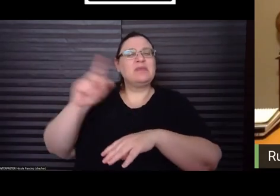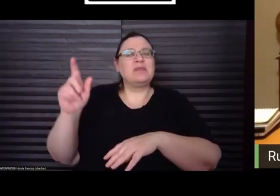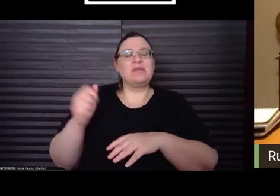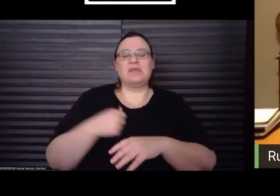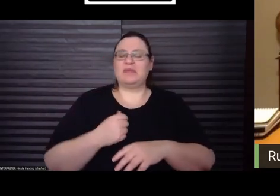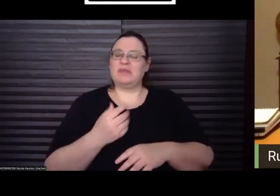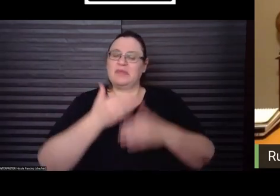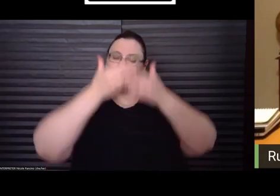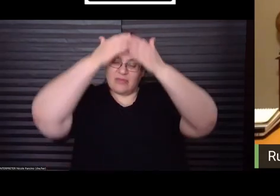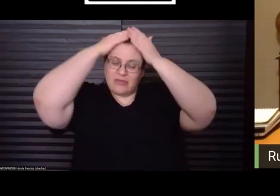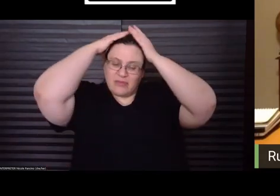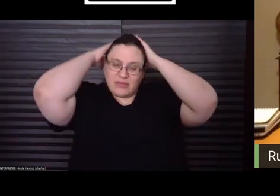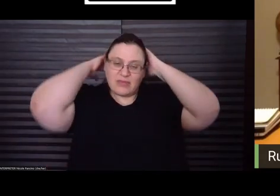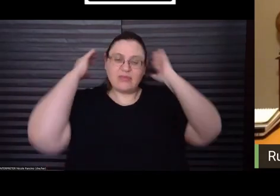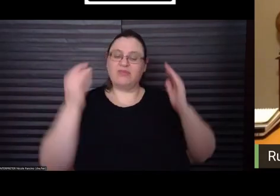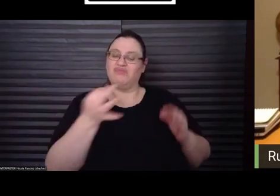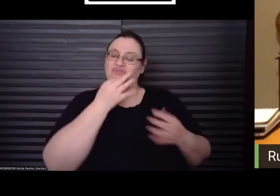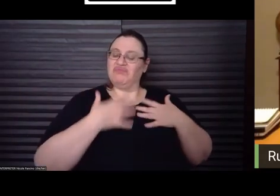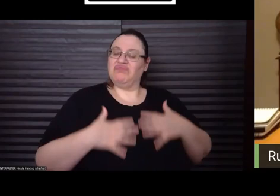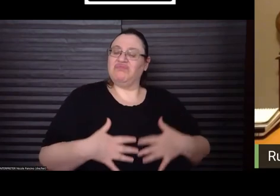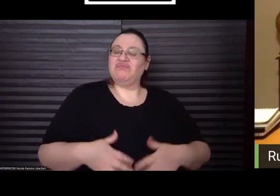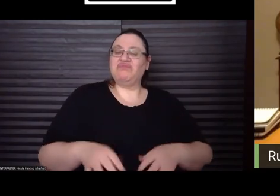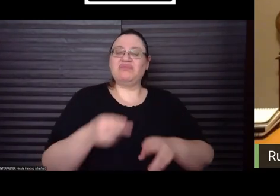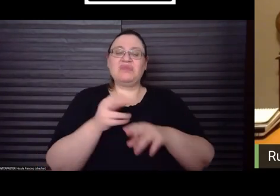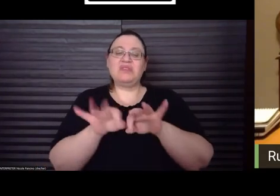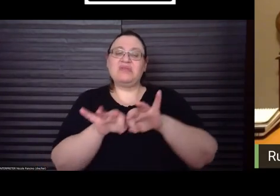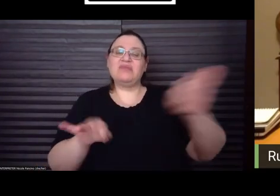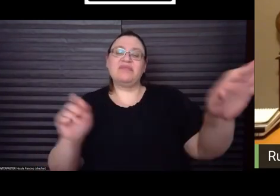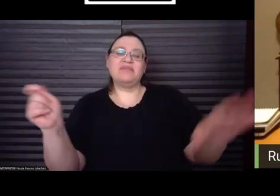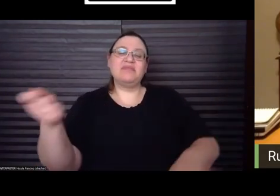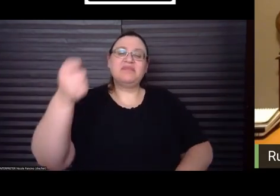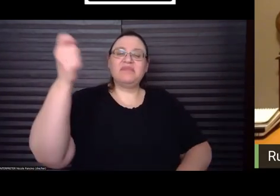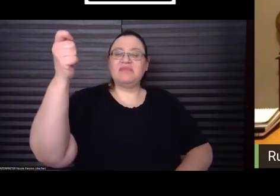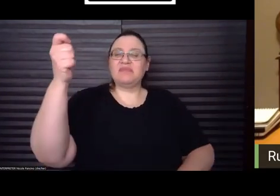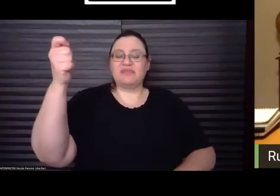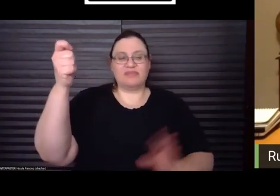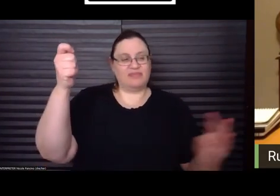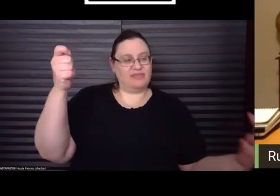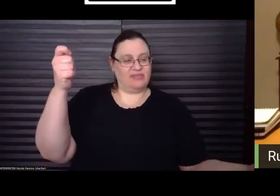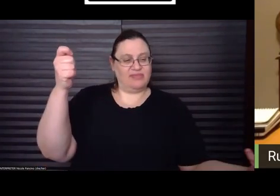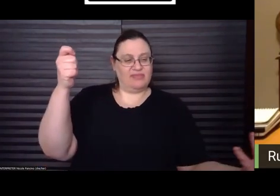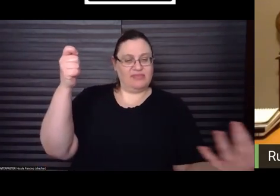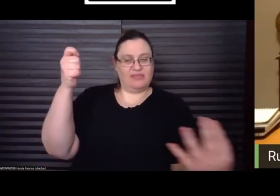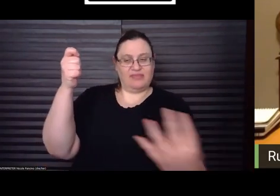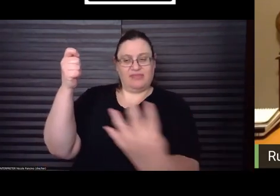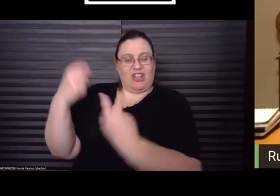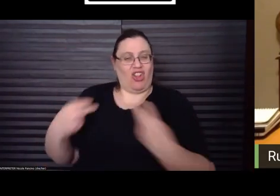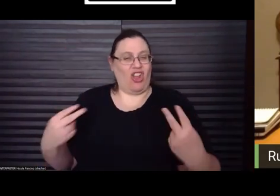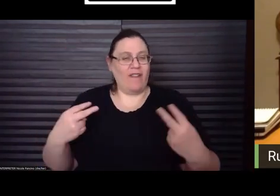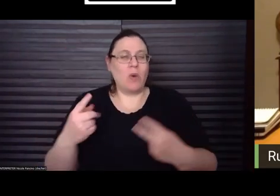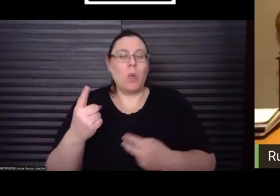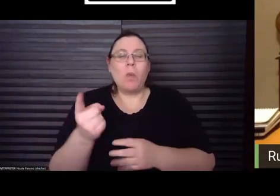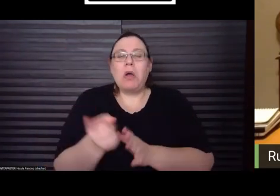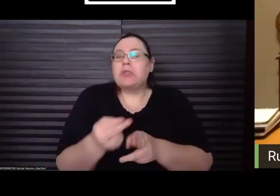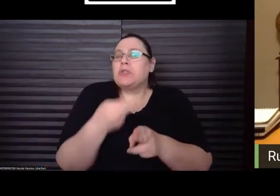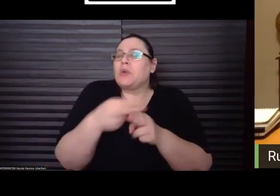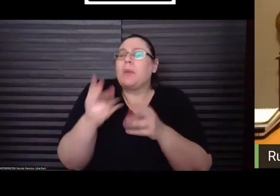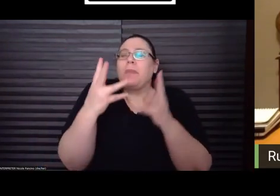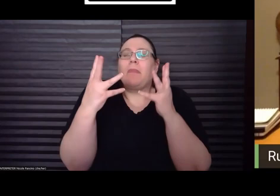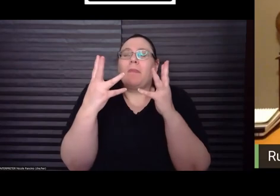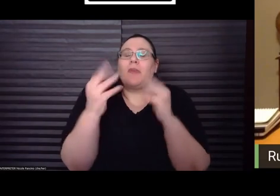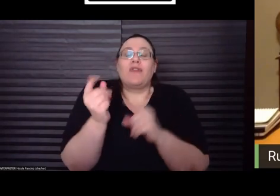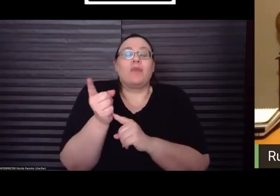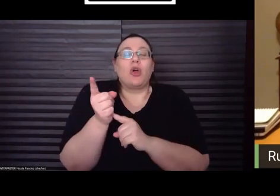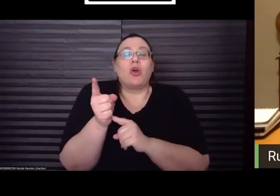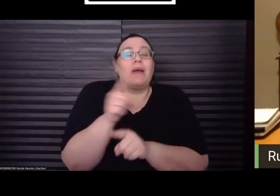and your natty suit and your stick up in the air, surrounded by all the eager things. And for one quick, beautiful